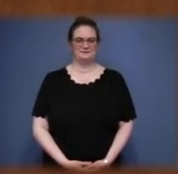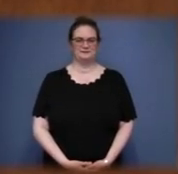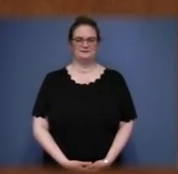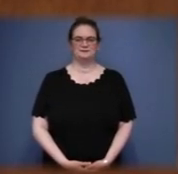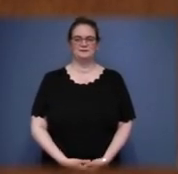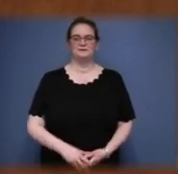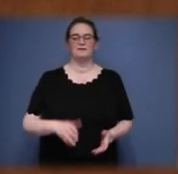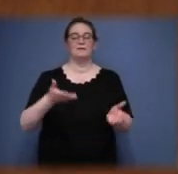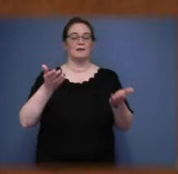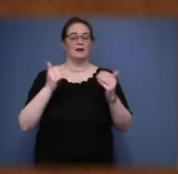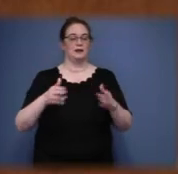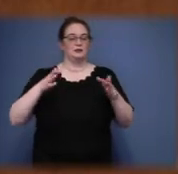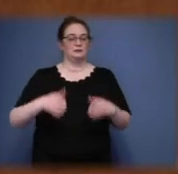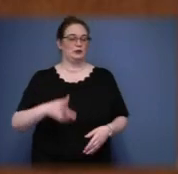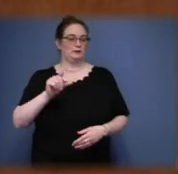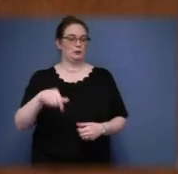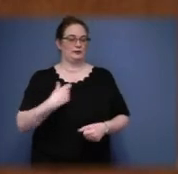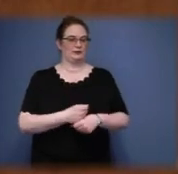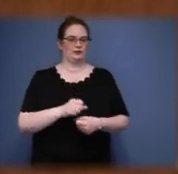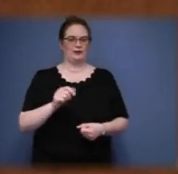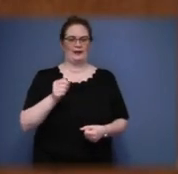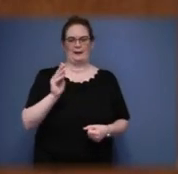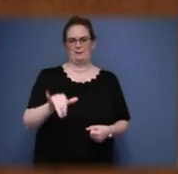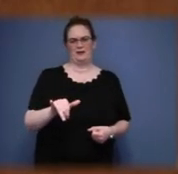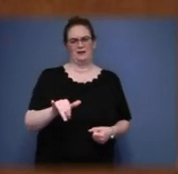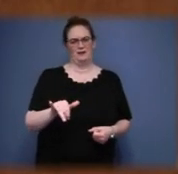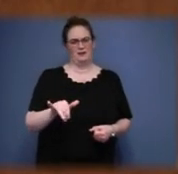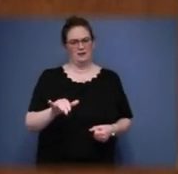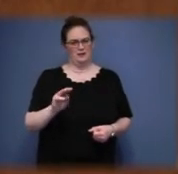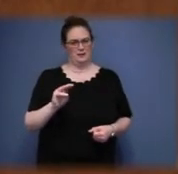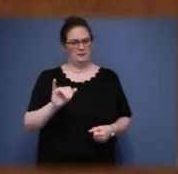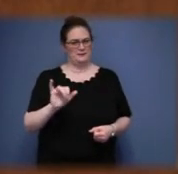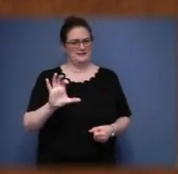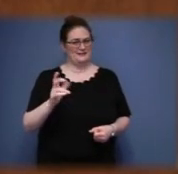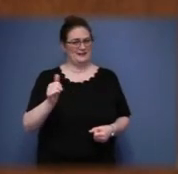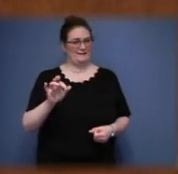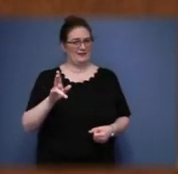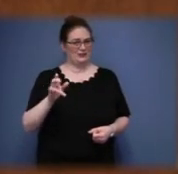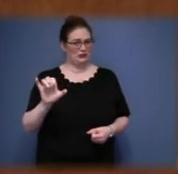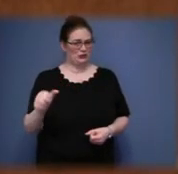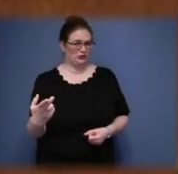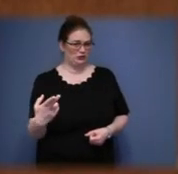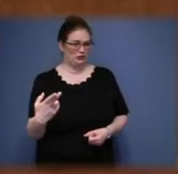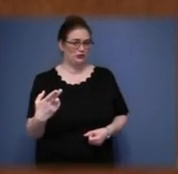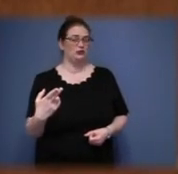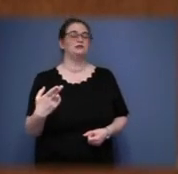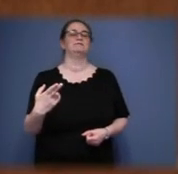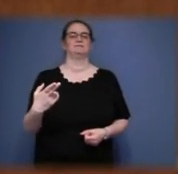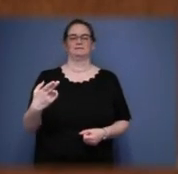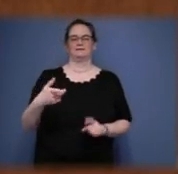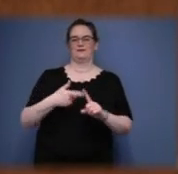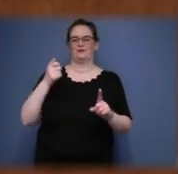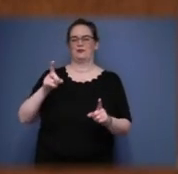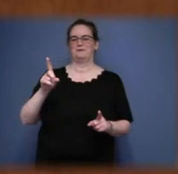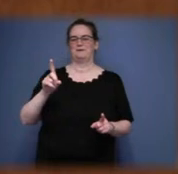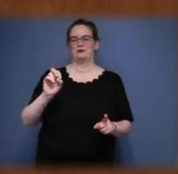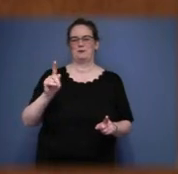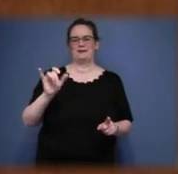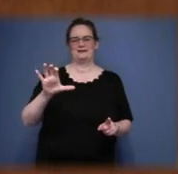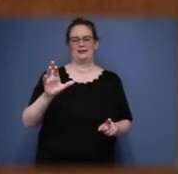And our next person for 20 years is Amy, and I hope I'm saying it right, Miskovich? Yes. Okay. And she is from Domestic